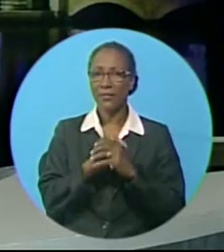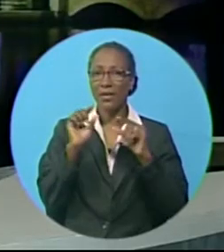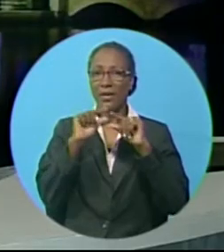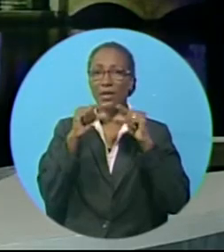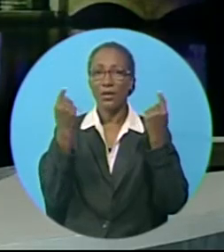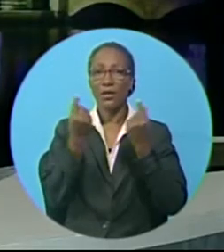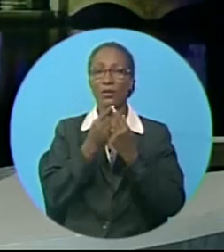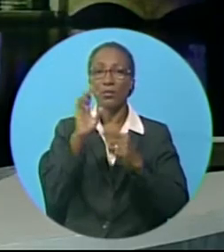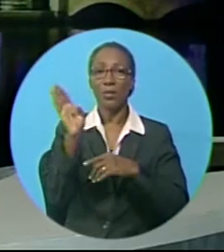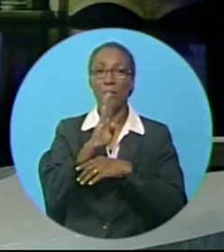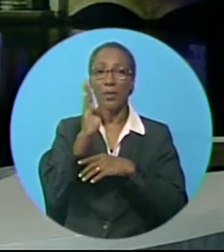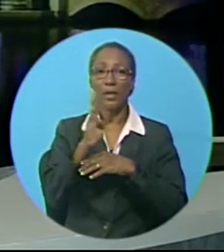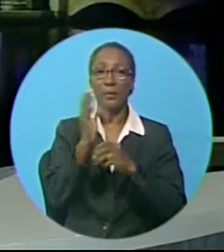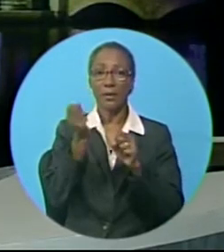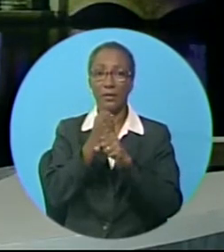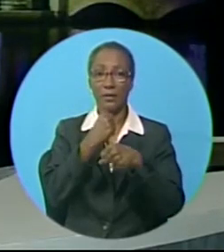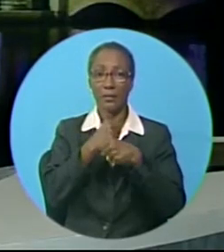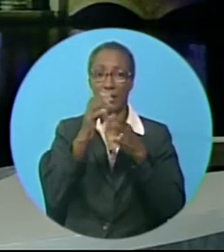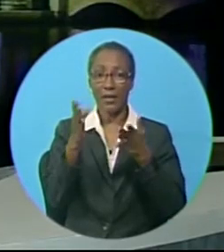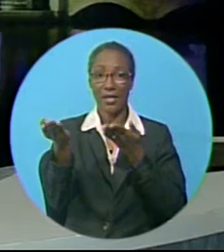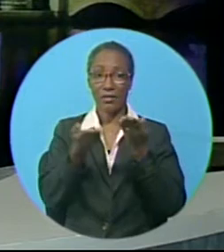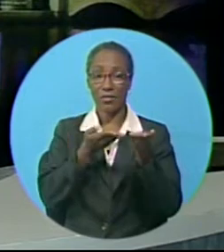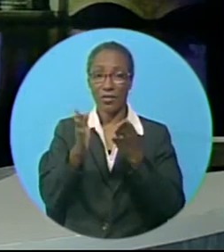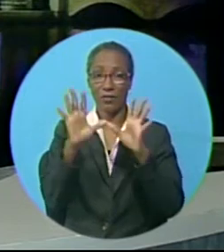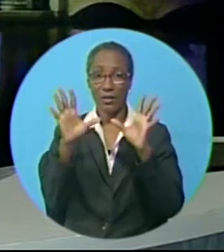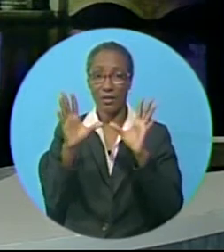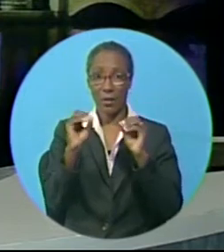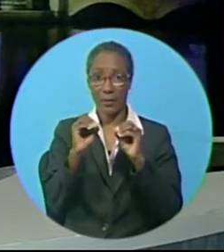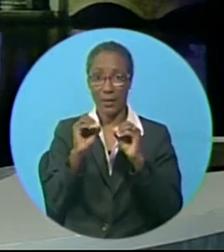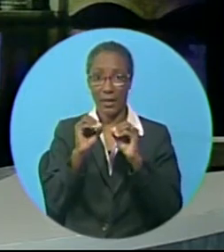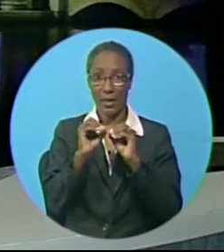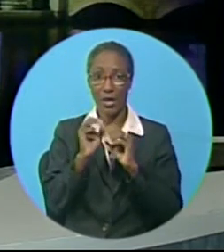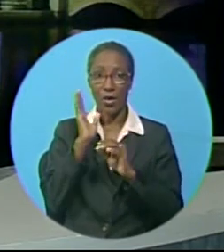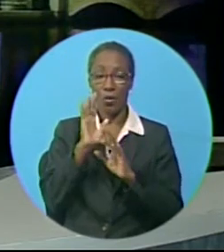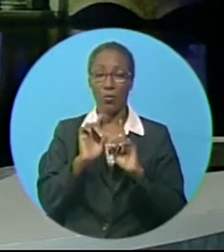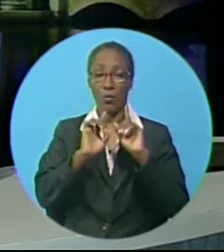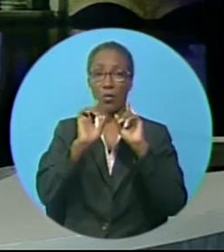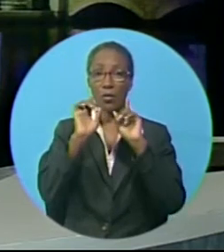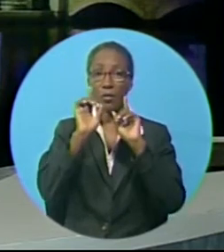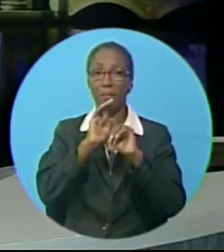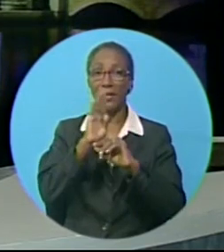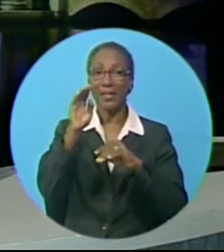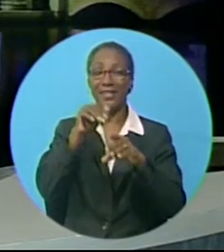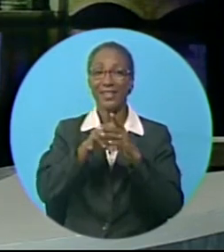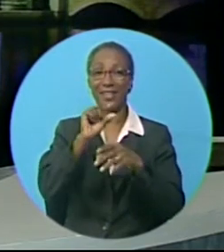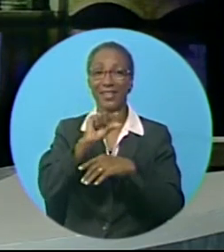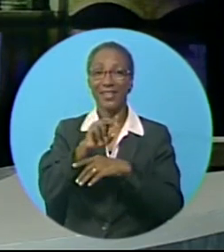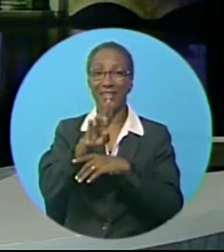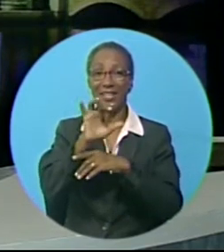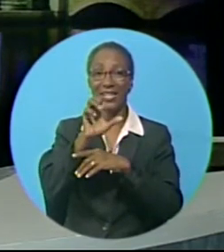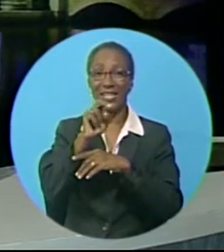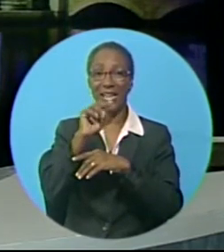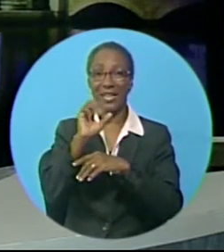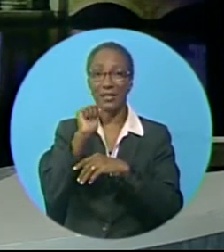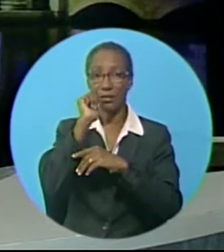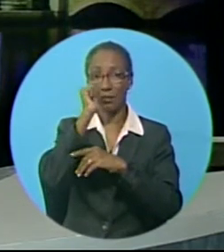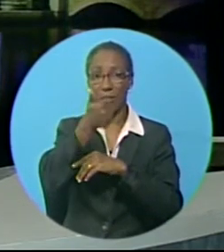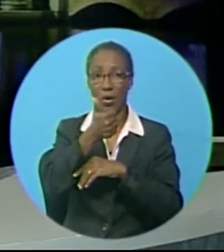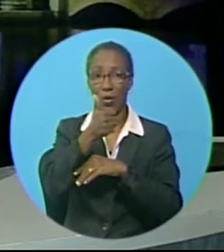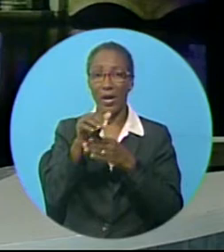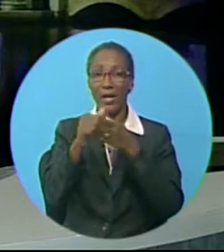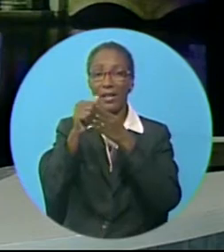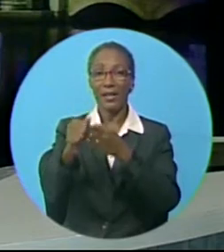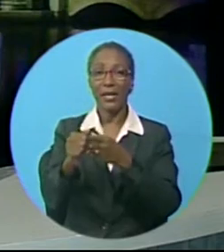A contingent of Barbadian manufacturing and services companies is due in Guyana tomorrow. The team, led by Minister of Industry, International